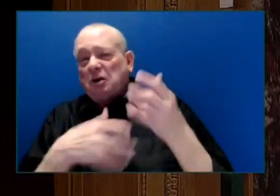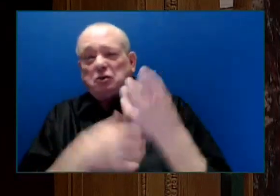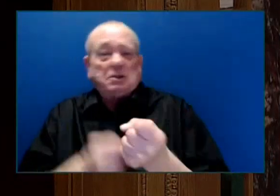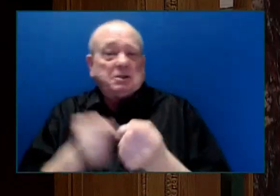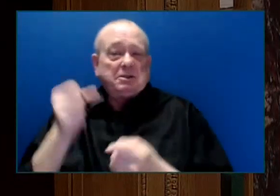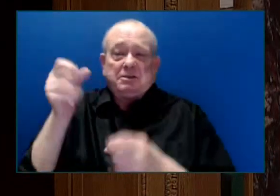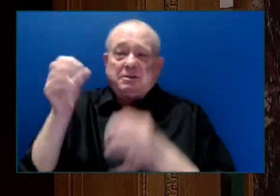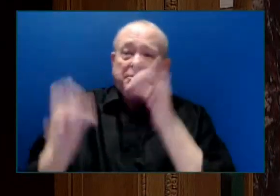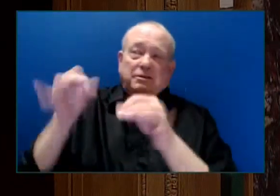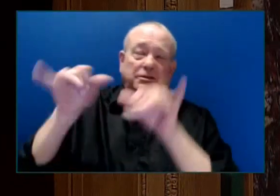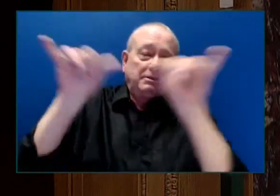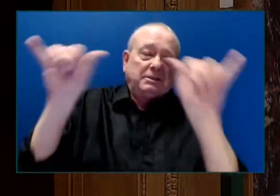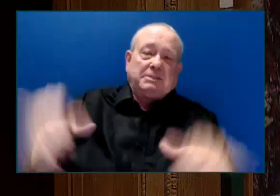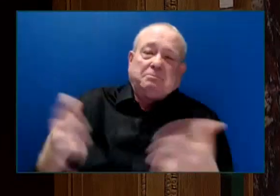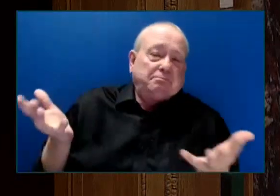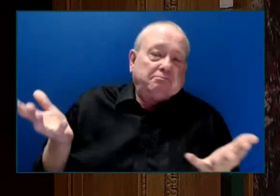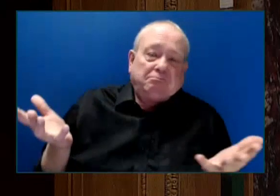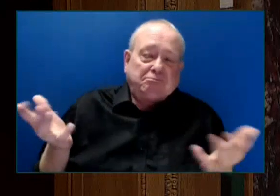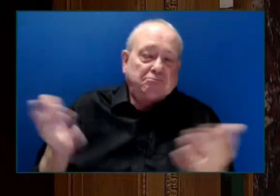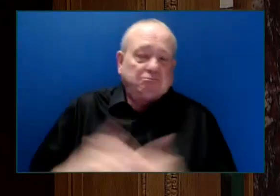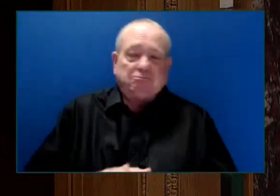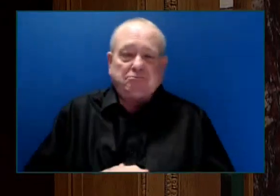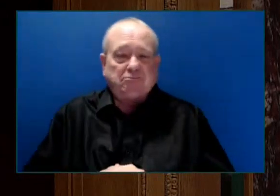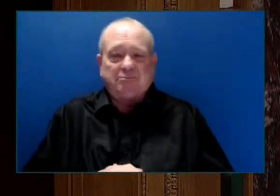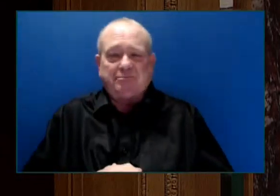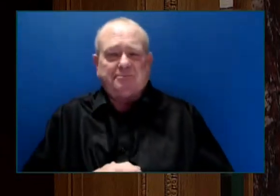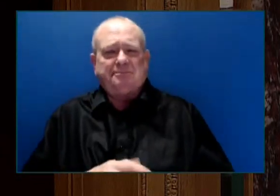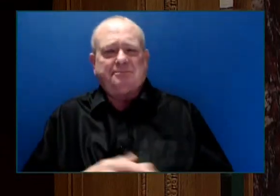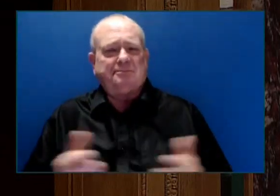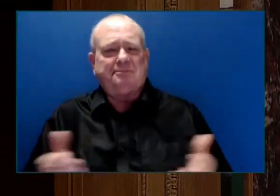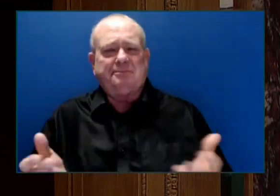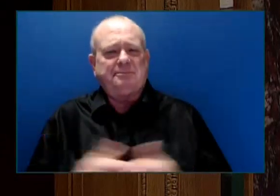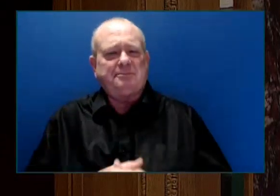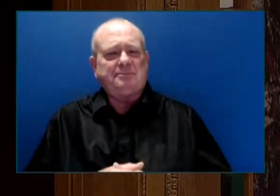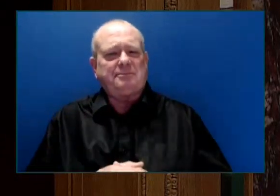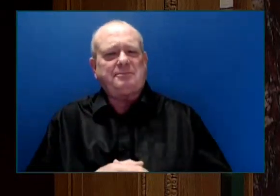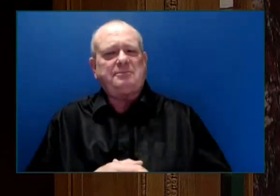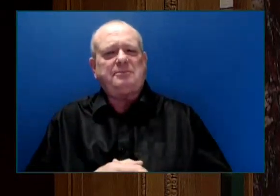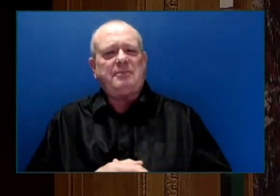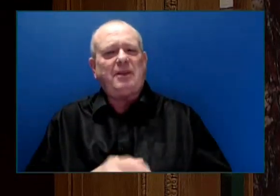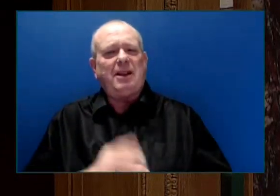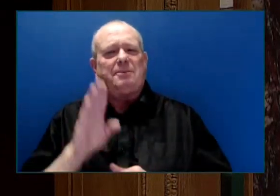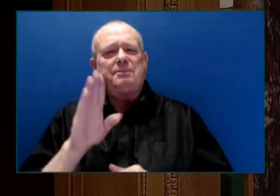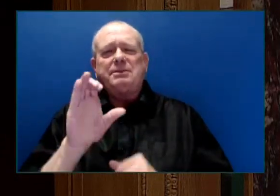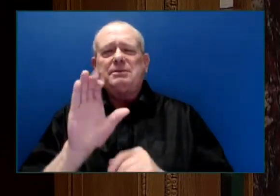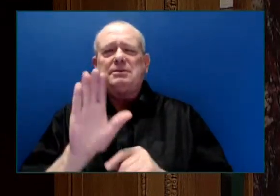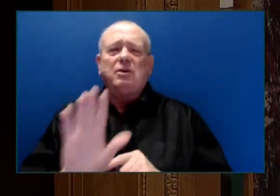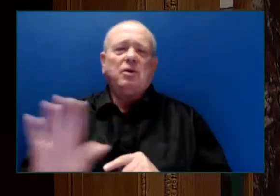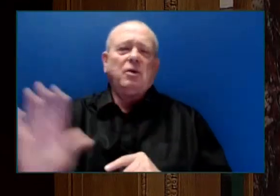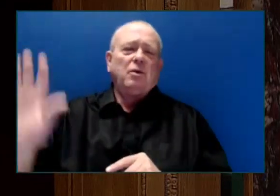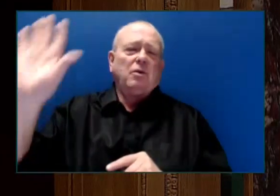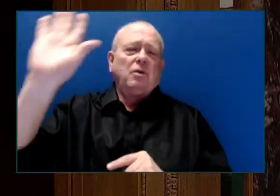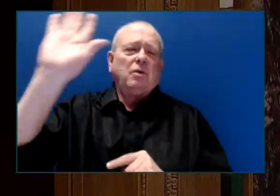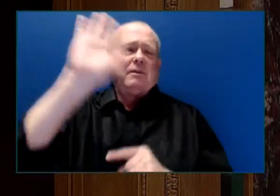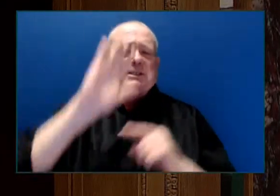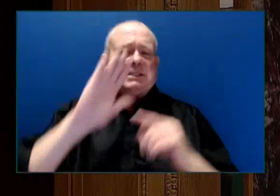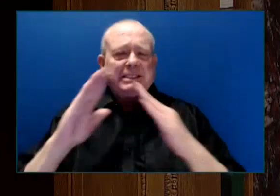it has to be said, in cities across British Columbia, there are times when it's hard to walk 4